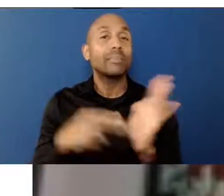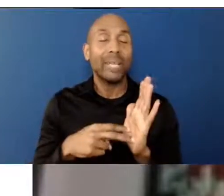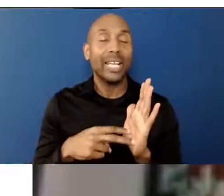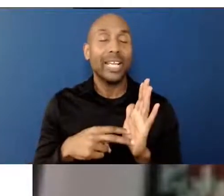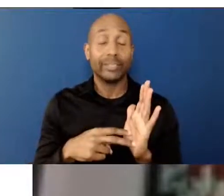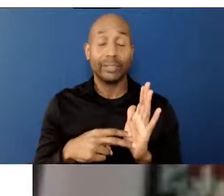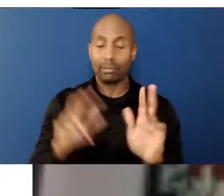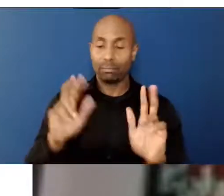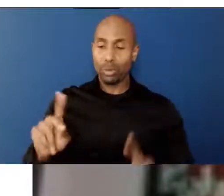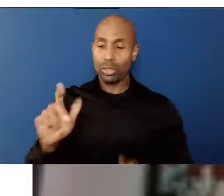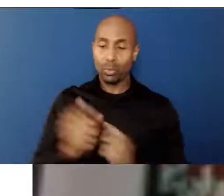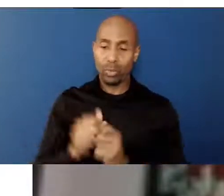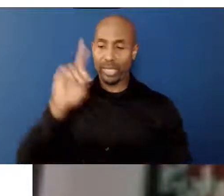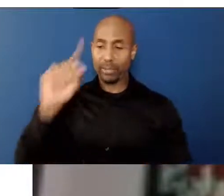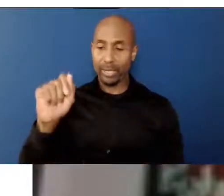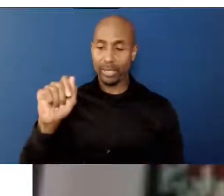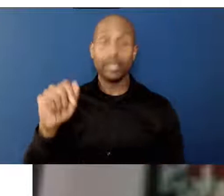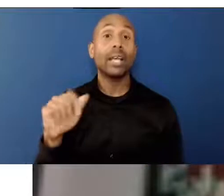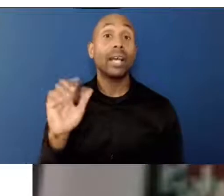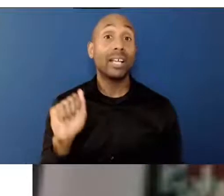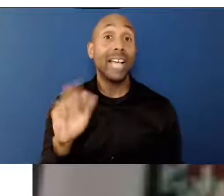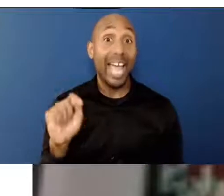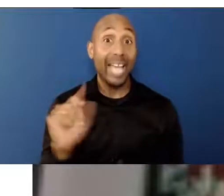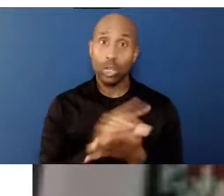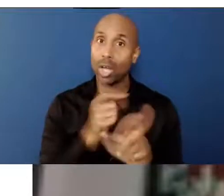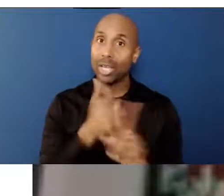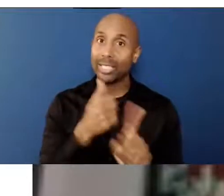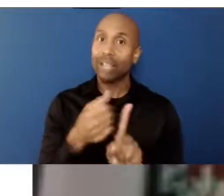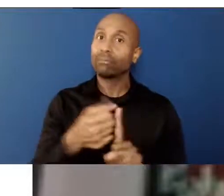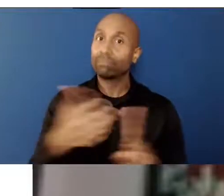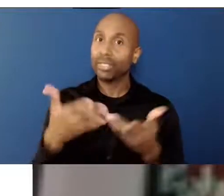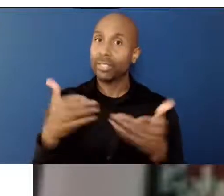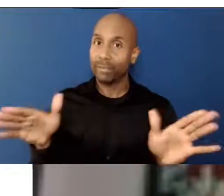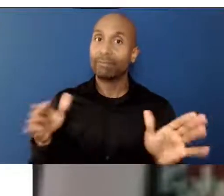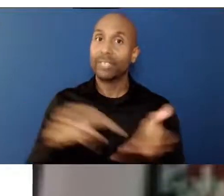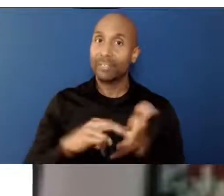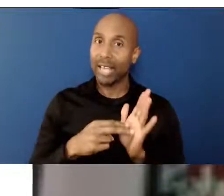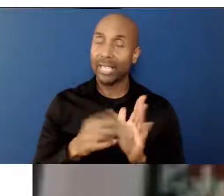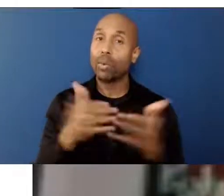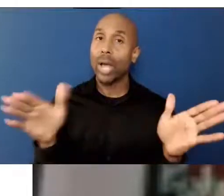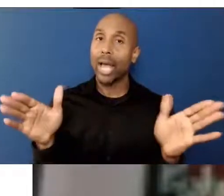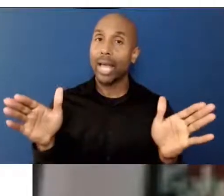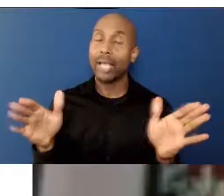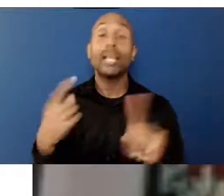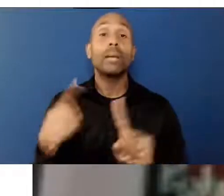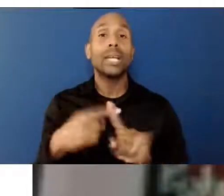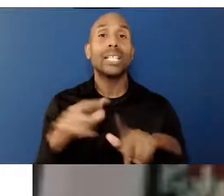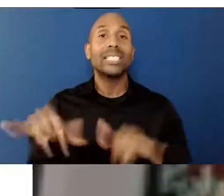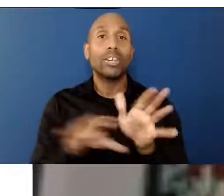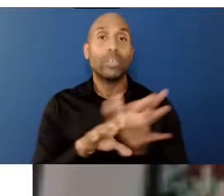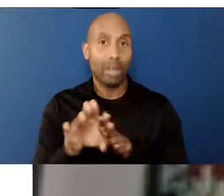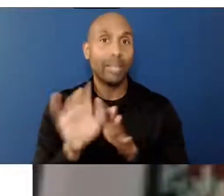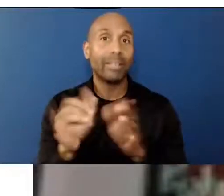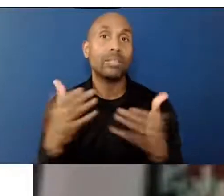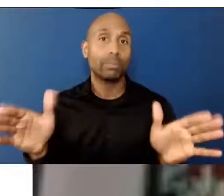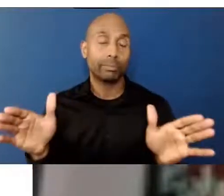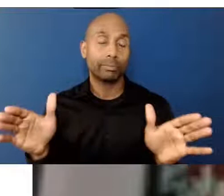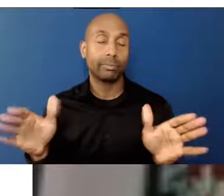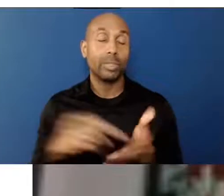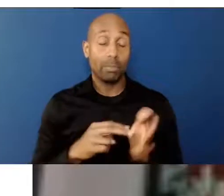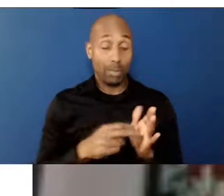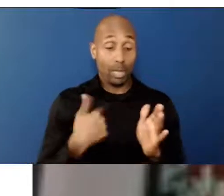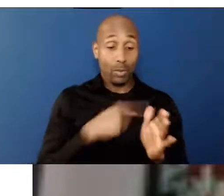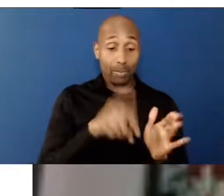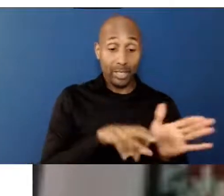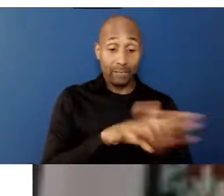broad. As well, the standard development work is very broad as well and includes standards that will be developed around